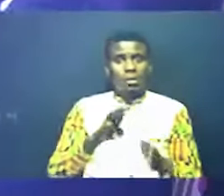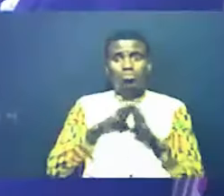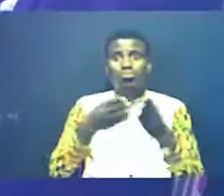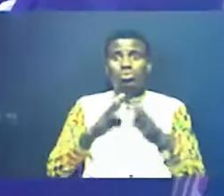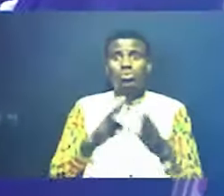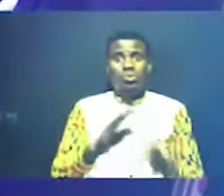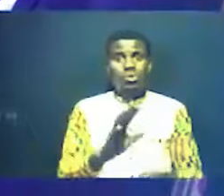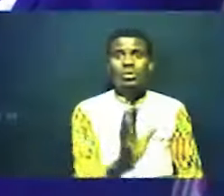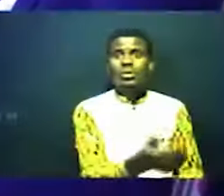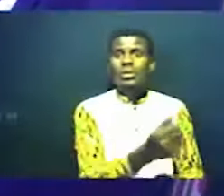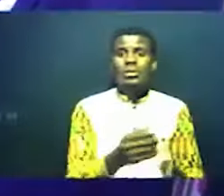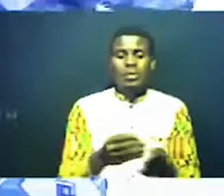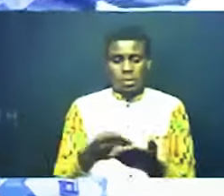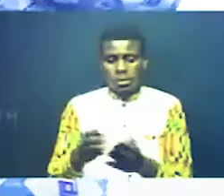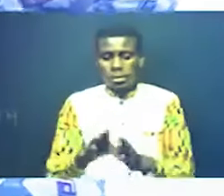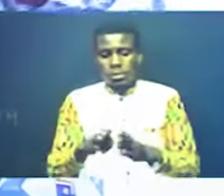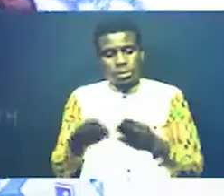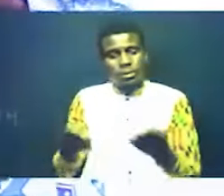Then he